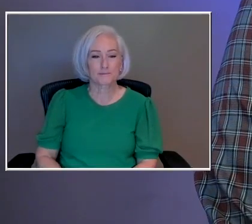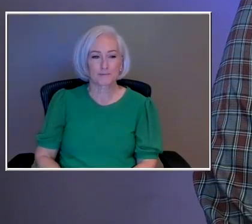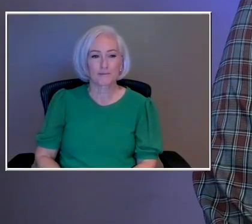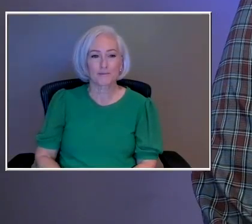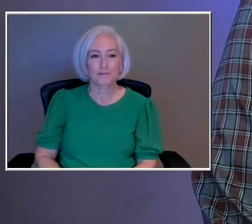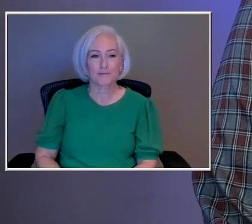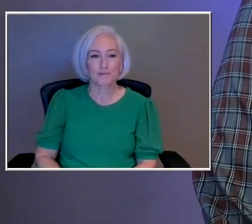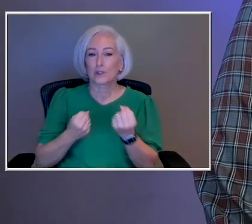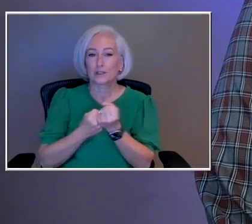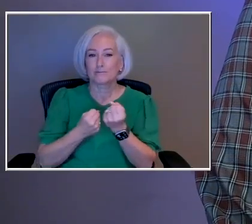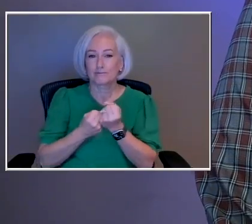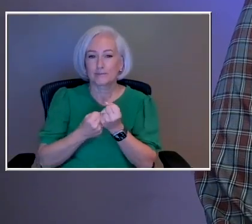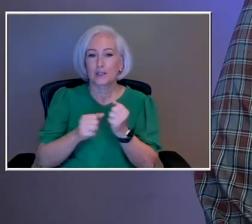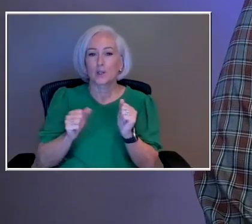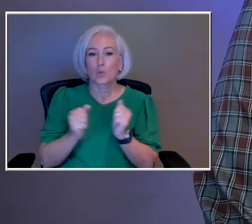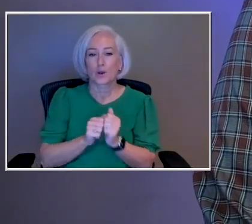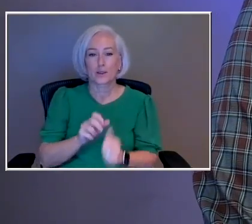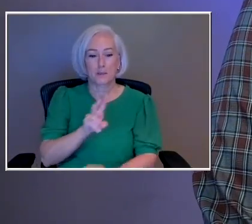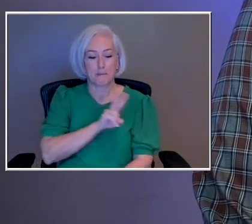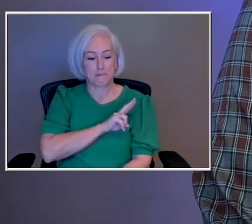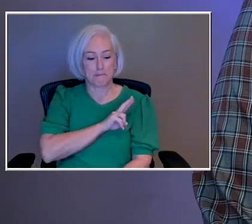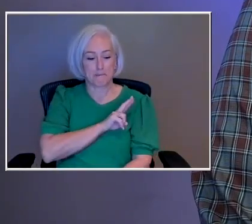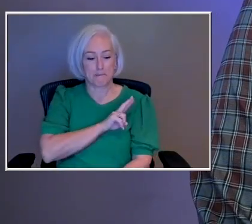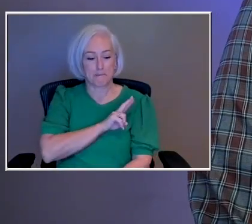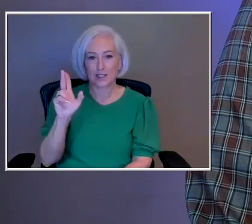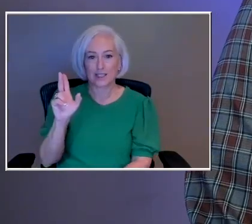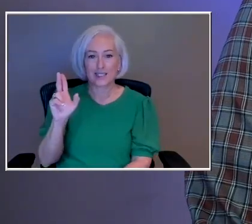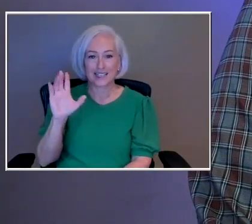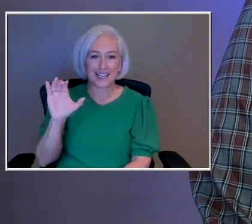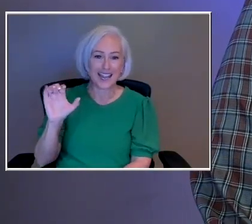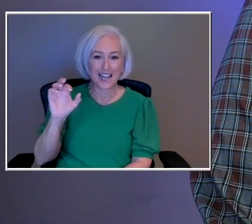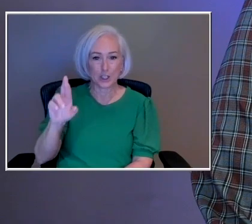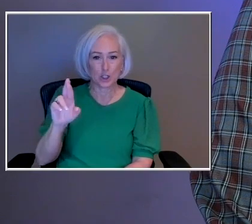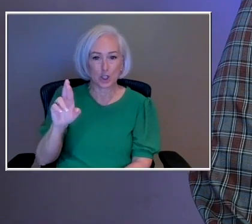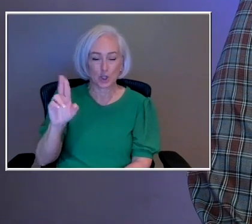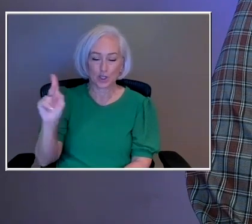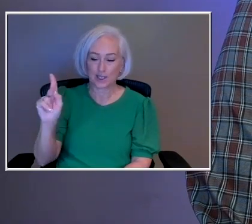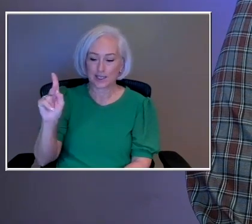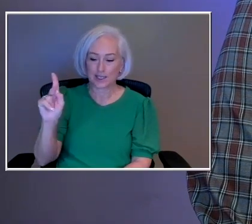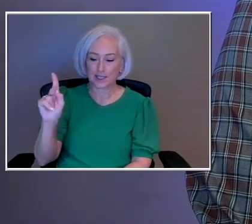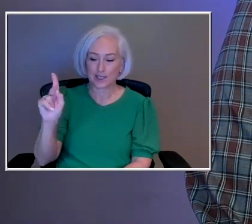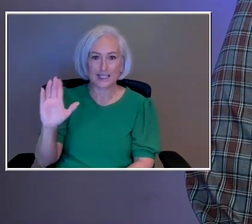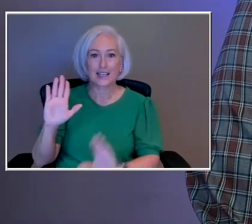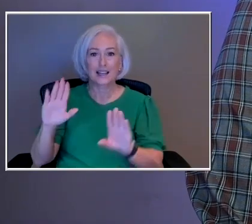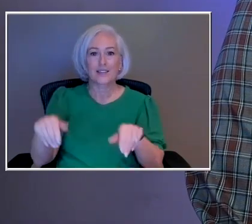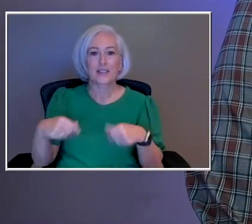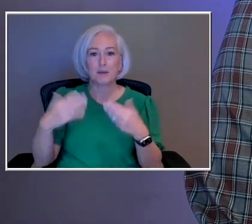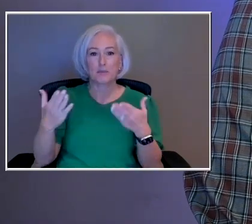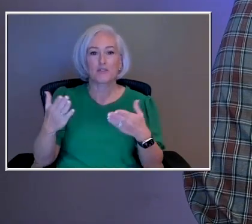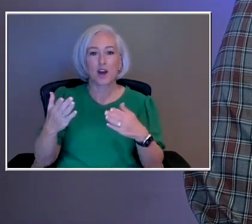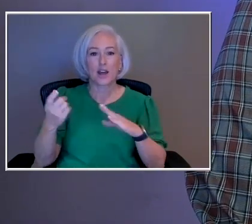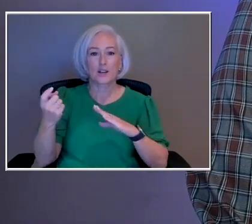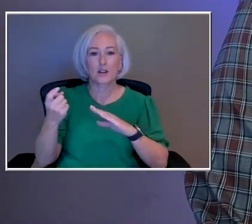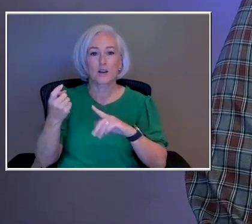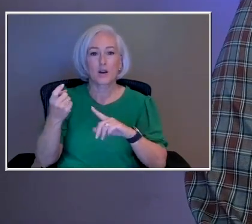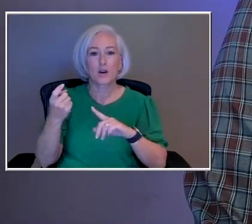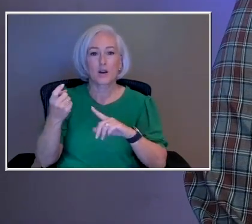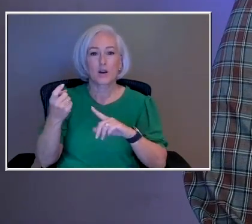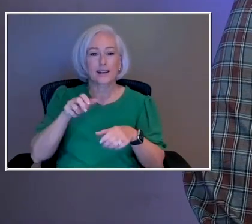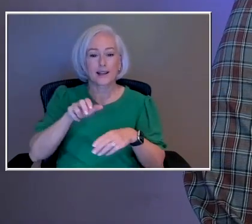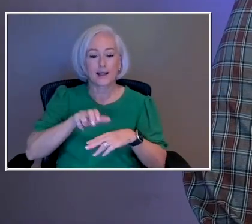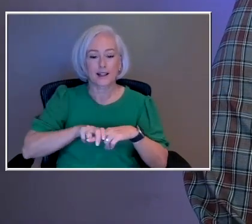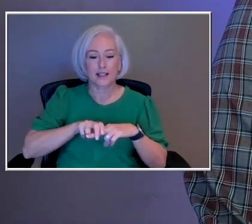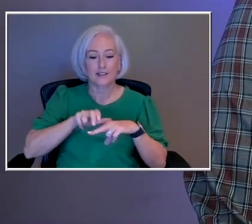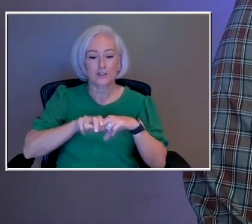Out Cancer KC. They provide automatic lift chairs for women who are going through cancer, mostly